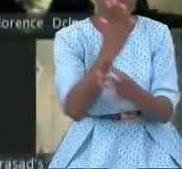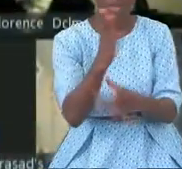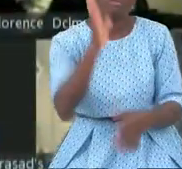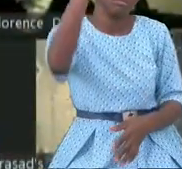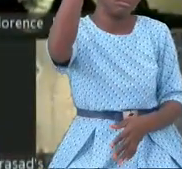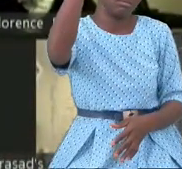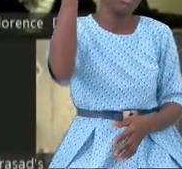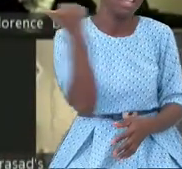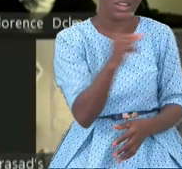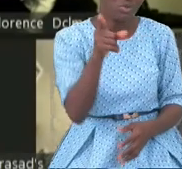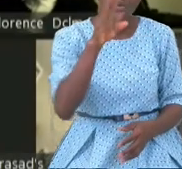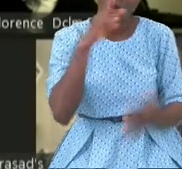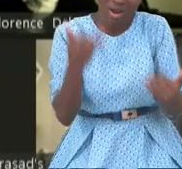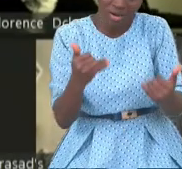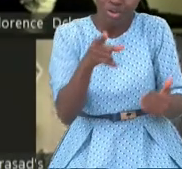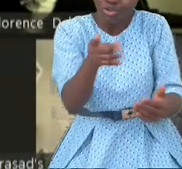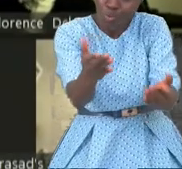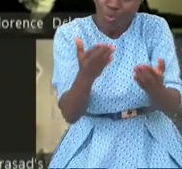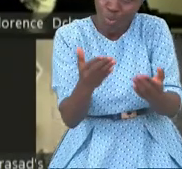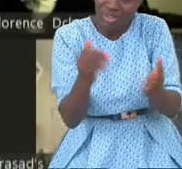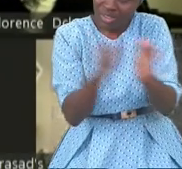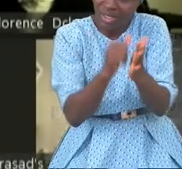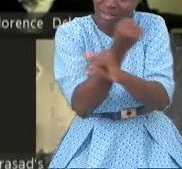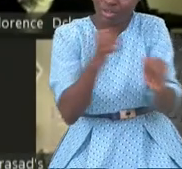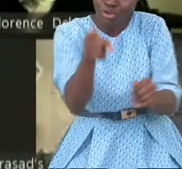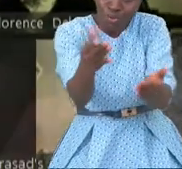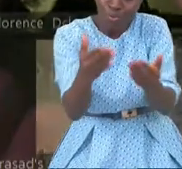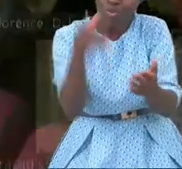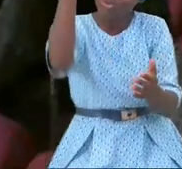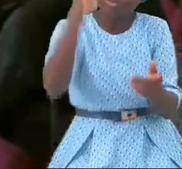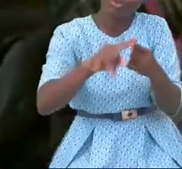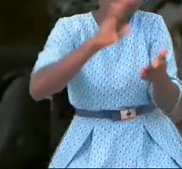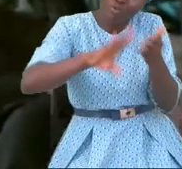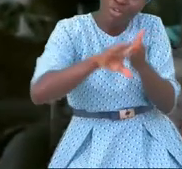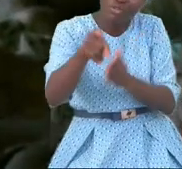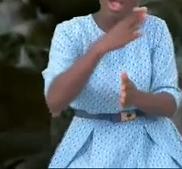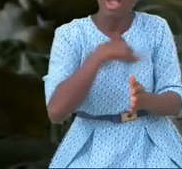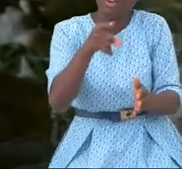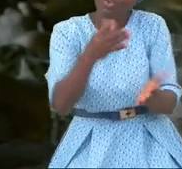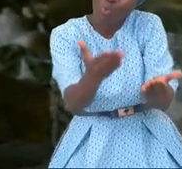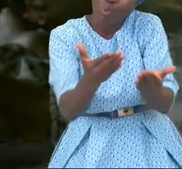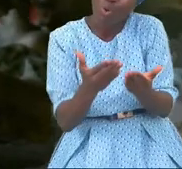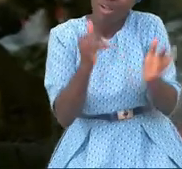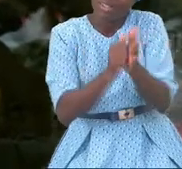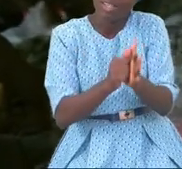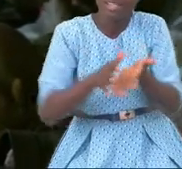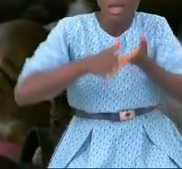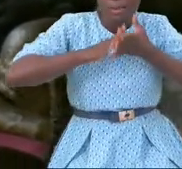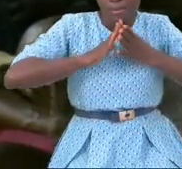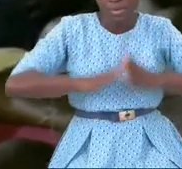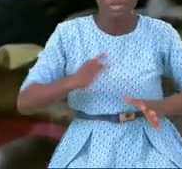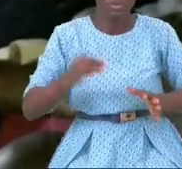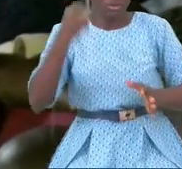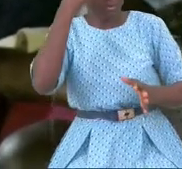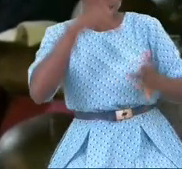mind, and you're raising up your hand, please stand up and we're going to pray together. After that final amen, it's not